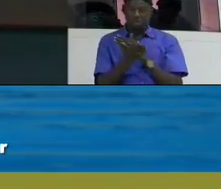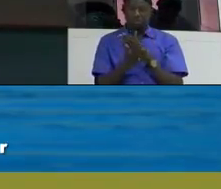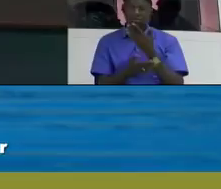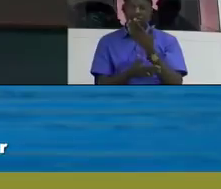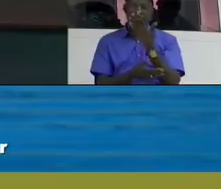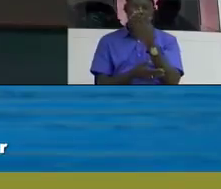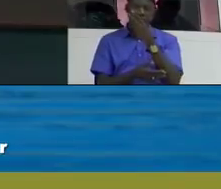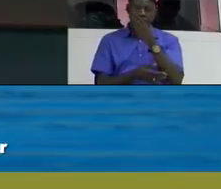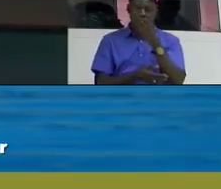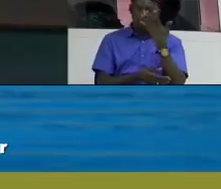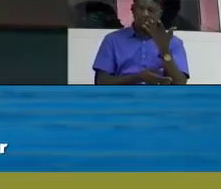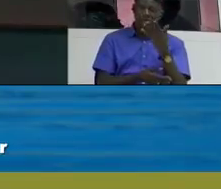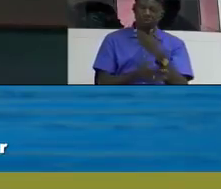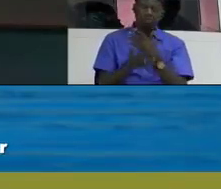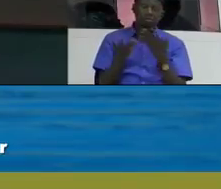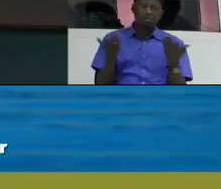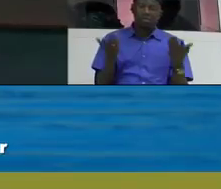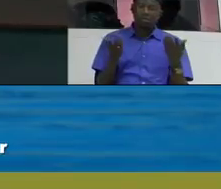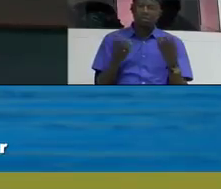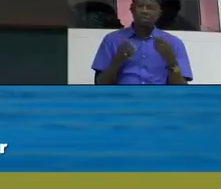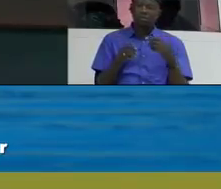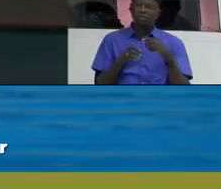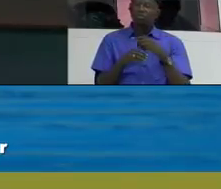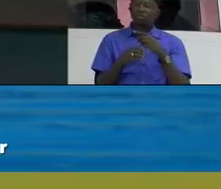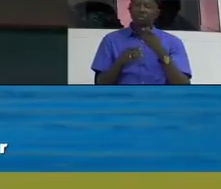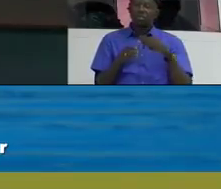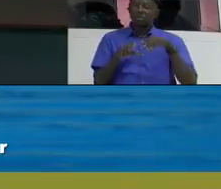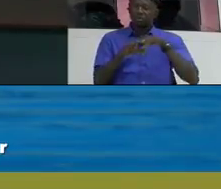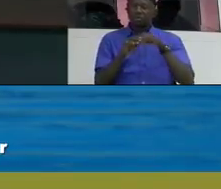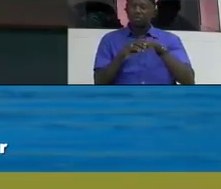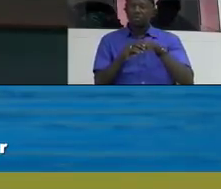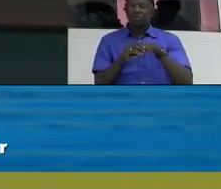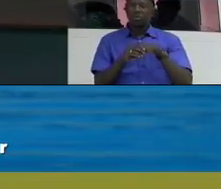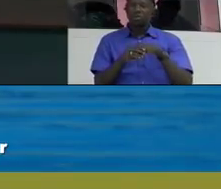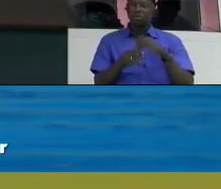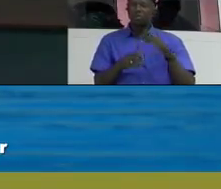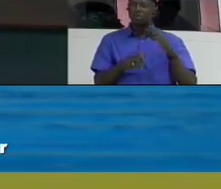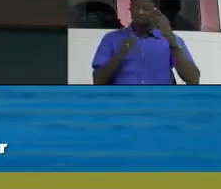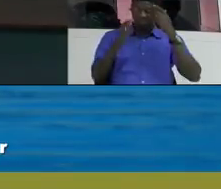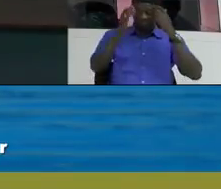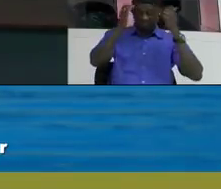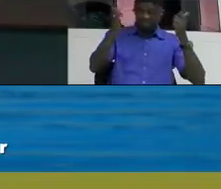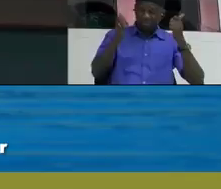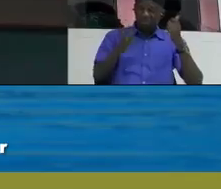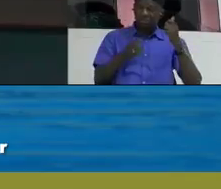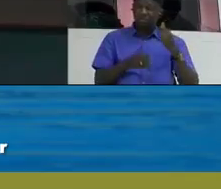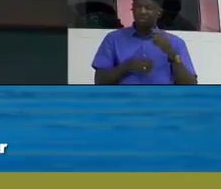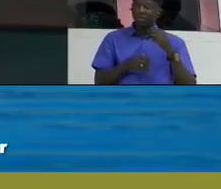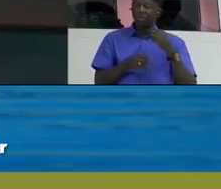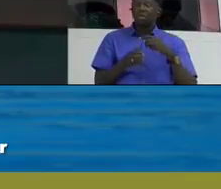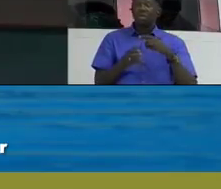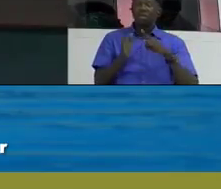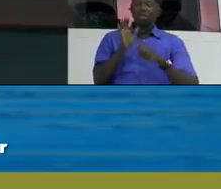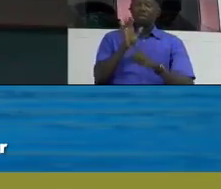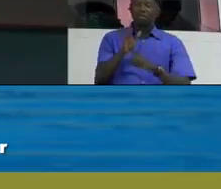Muslims, including renowned politicians like Khalifa Sala, Ojai Jallow, and Dr. Aissatou Soure,